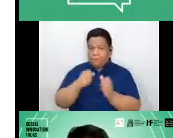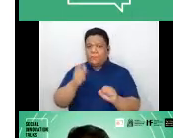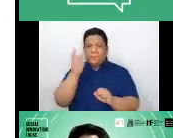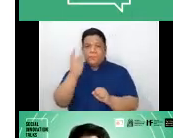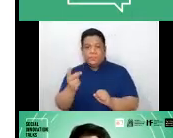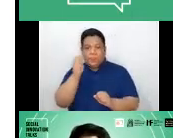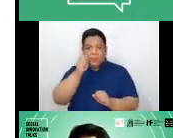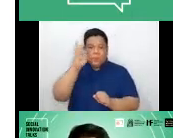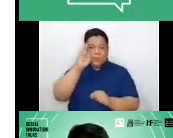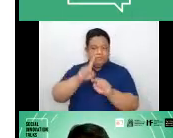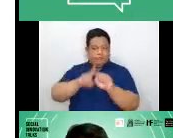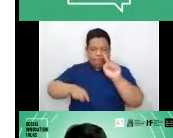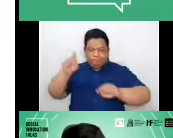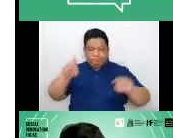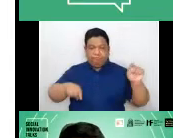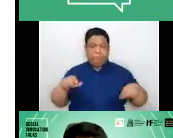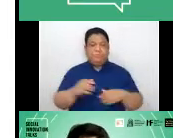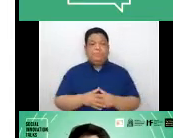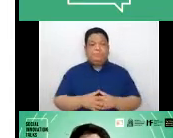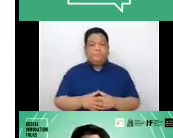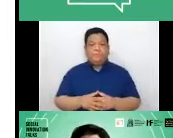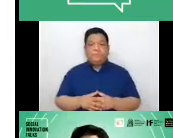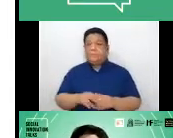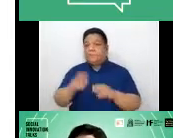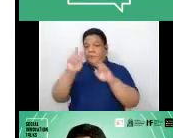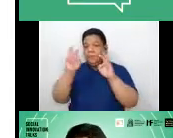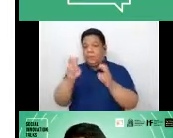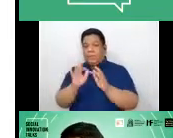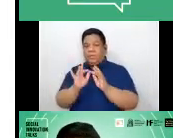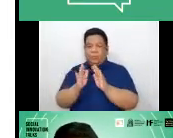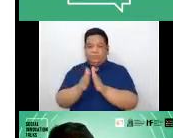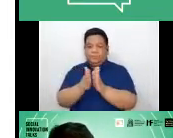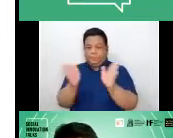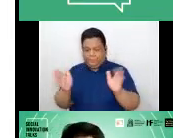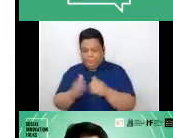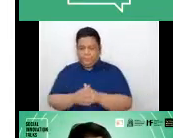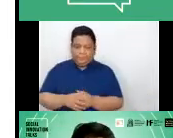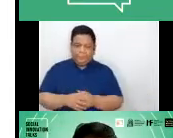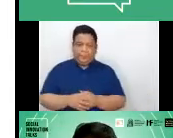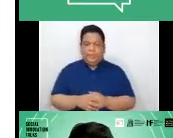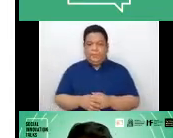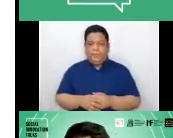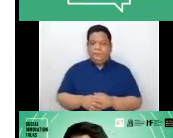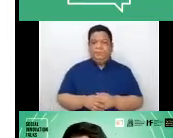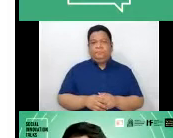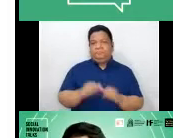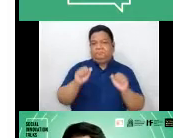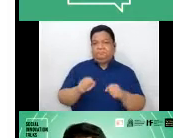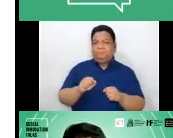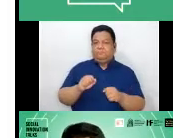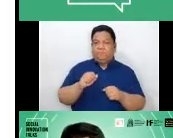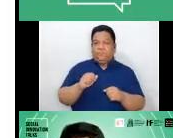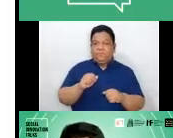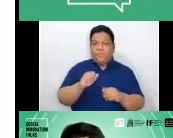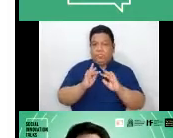from everywhere. Okay. We also talked about networks in general. So this covered topics such as decentralization and how the